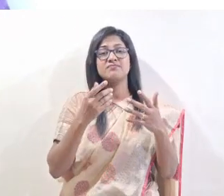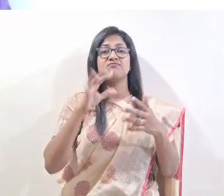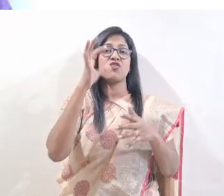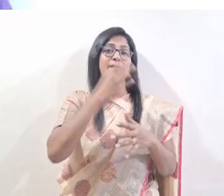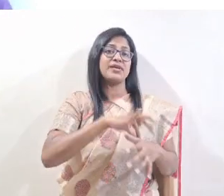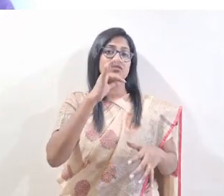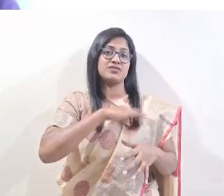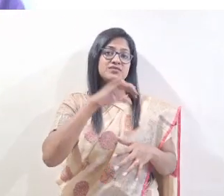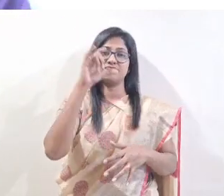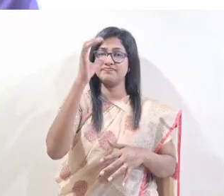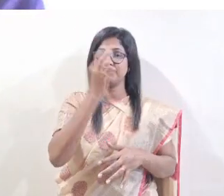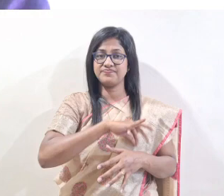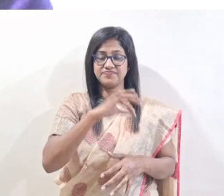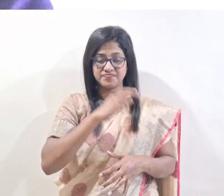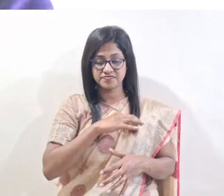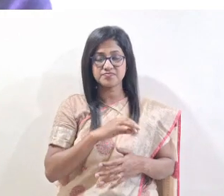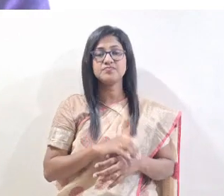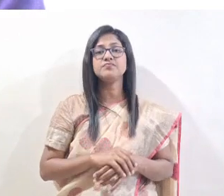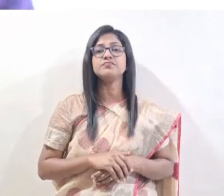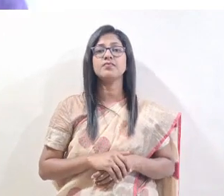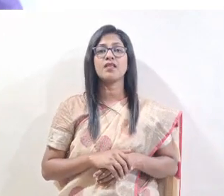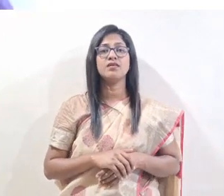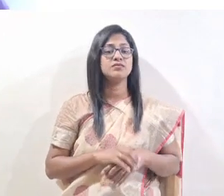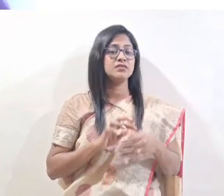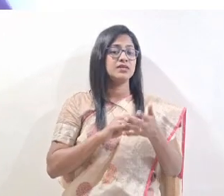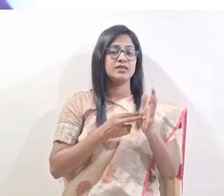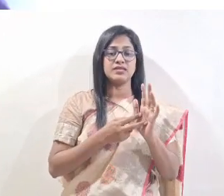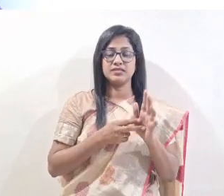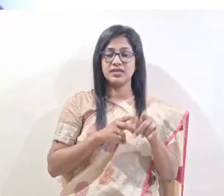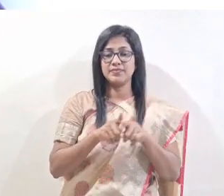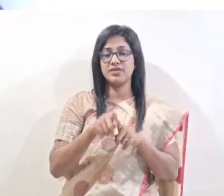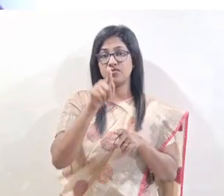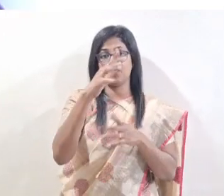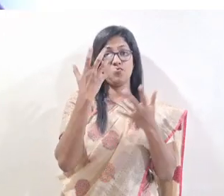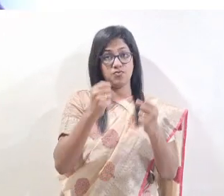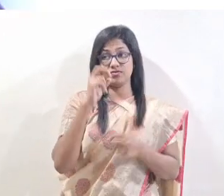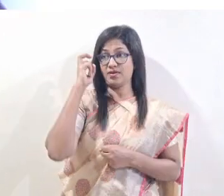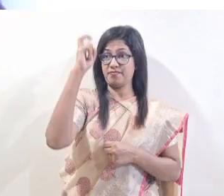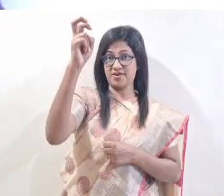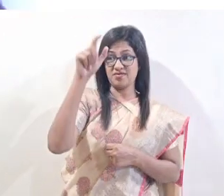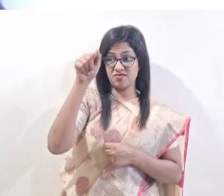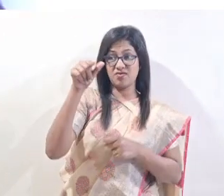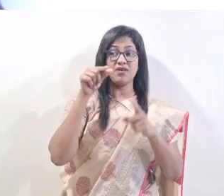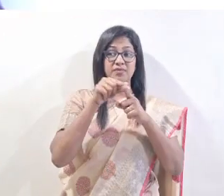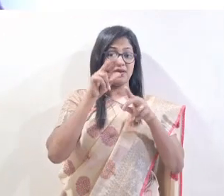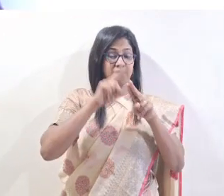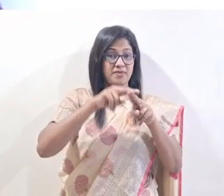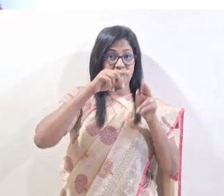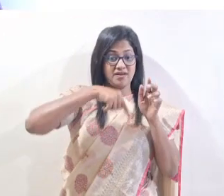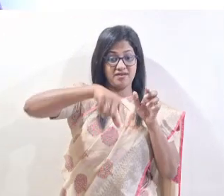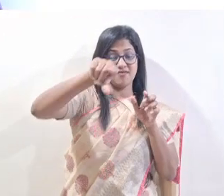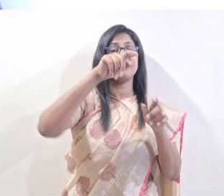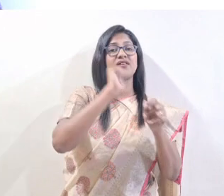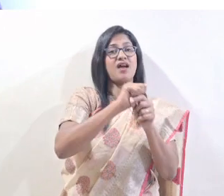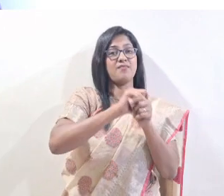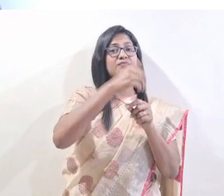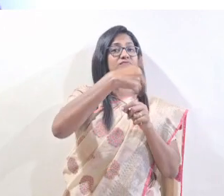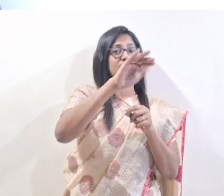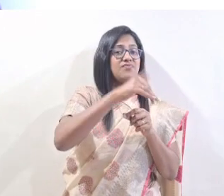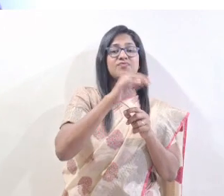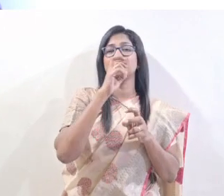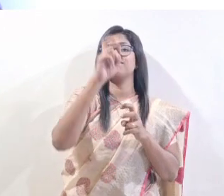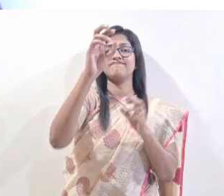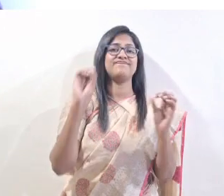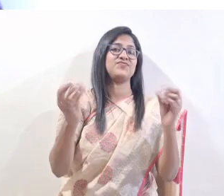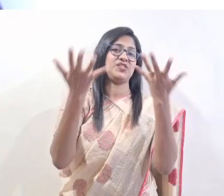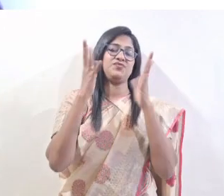towards commissioning, is that you want to run a train, but the work on the platform is still going on. So you cannot run